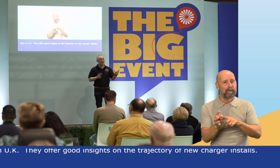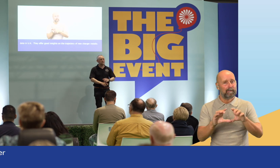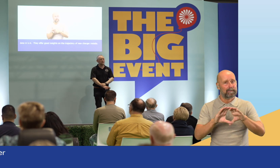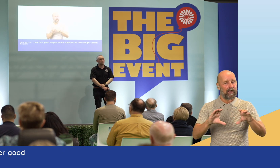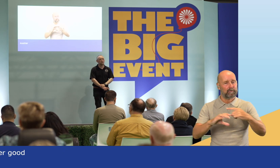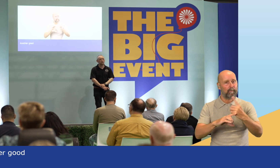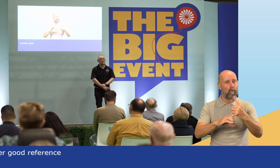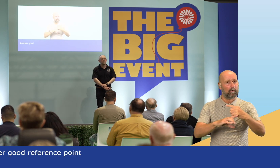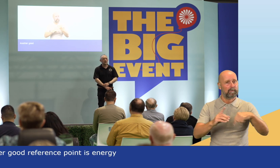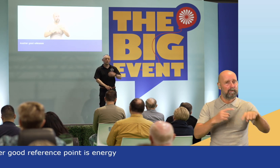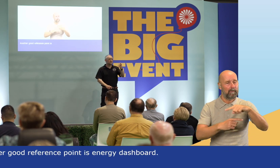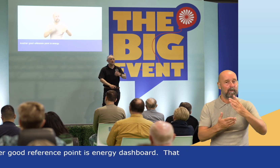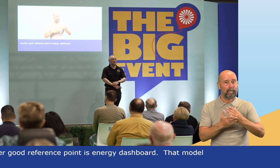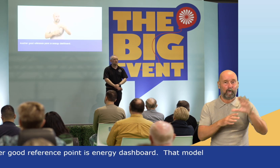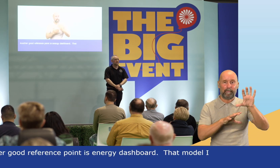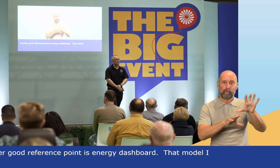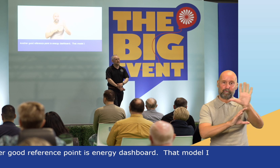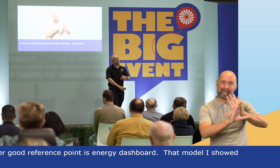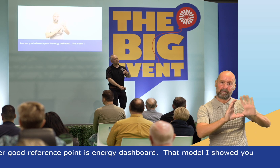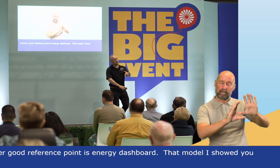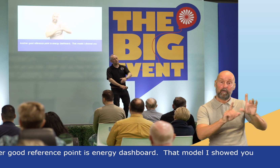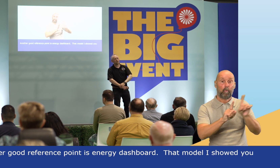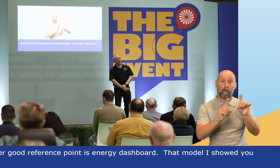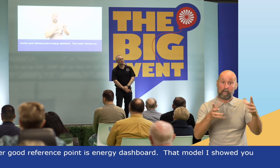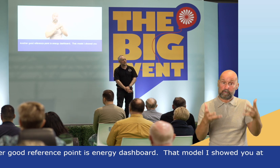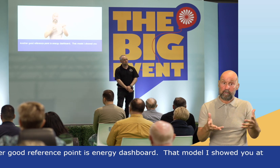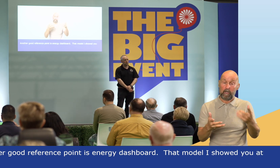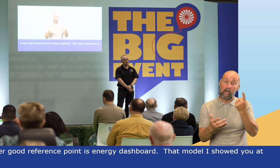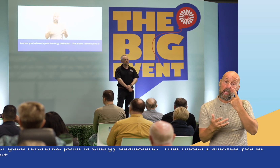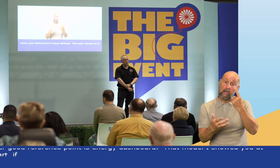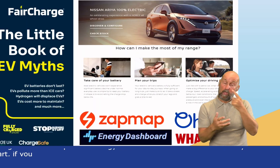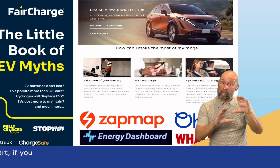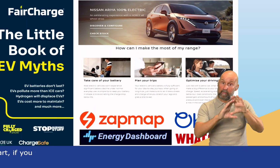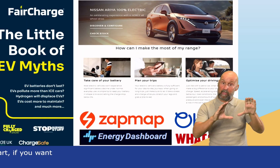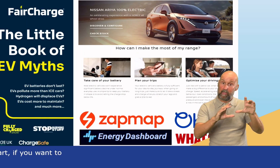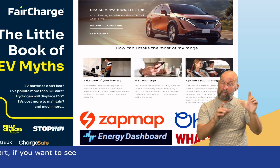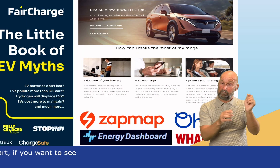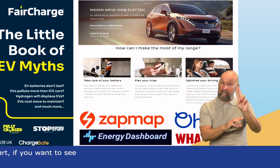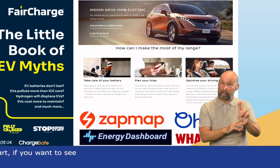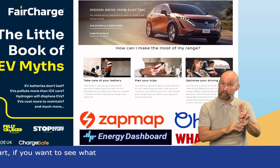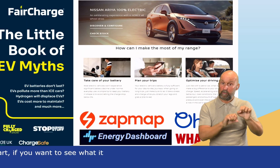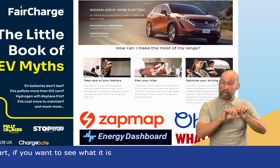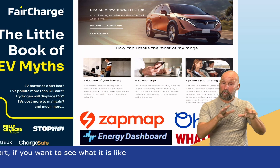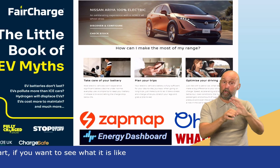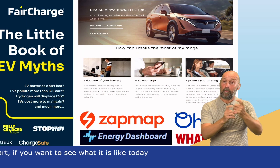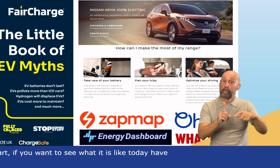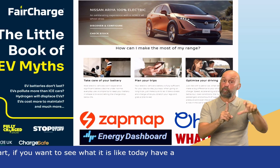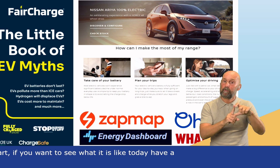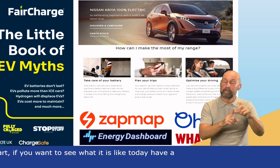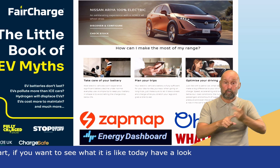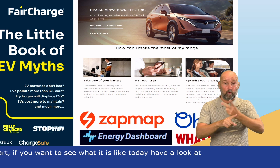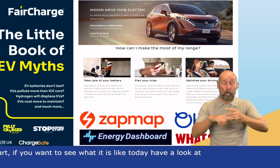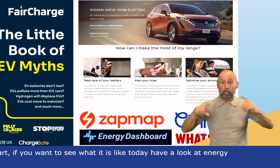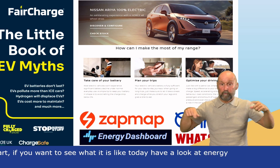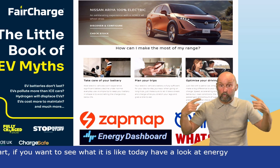where does our energy come from on the grid, if you want to see what it's like today, have a look at Energy Dashboard. See where our grid is actually producing. How renewable is it,